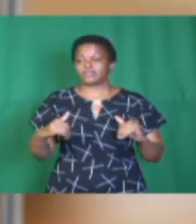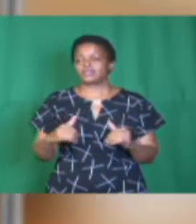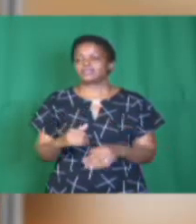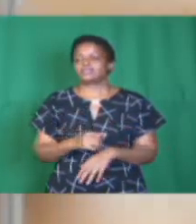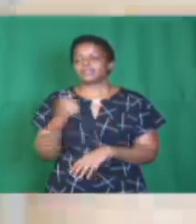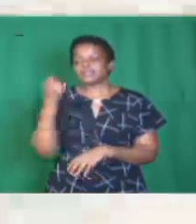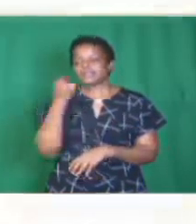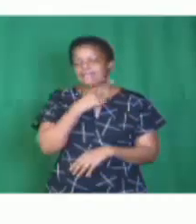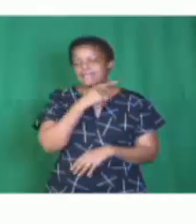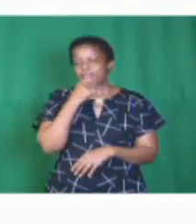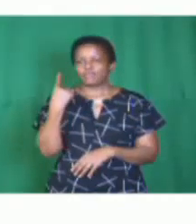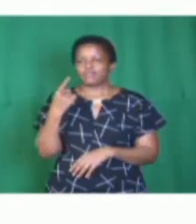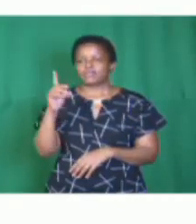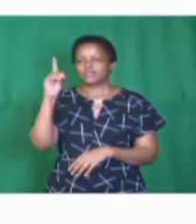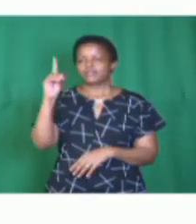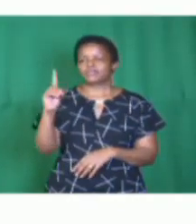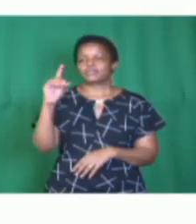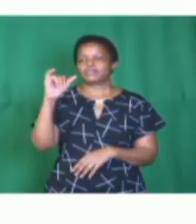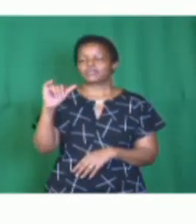simple distillation.